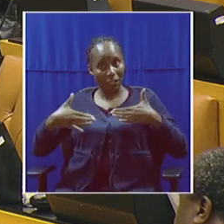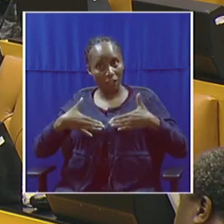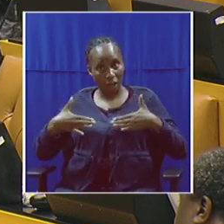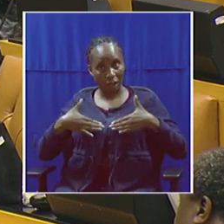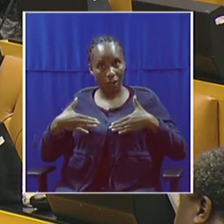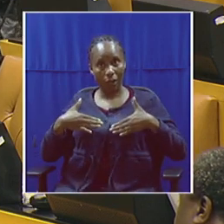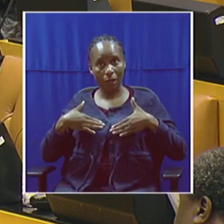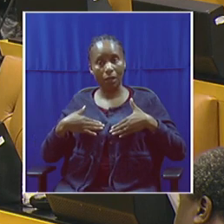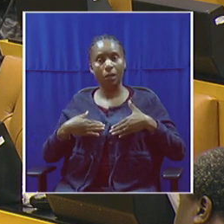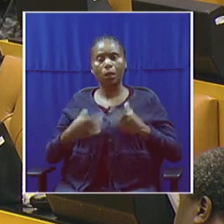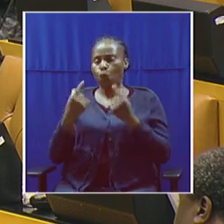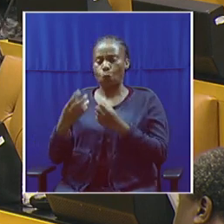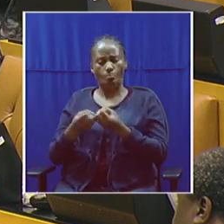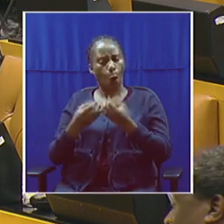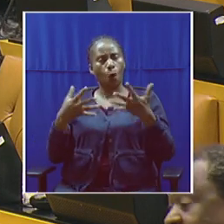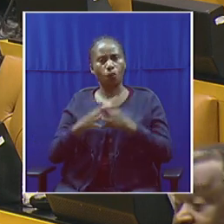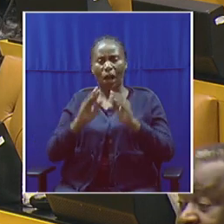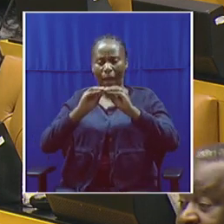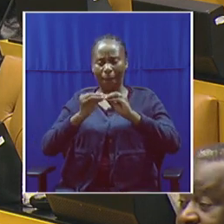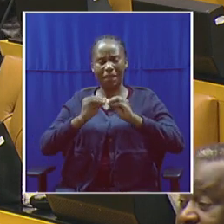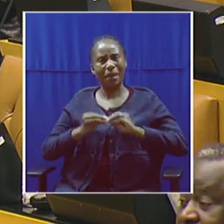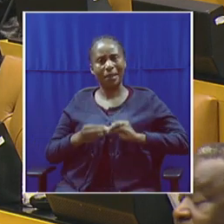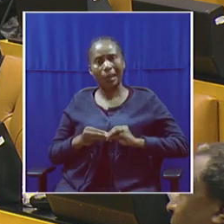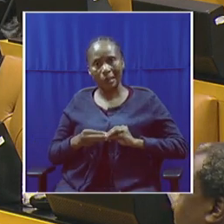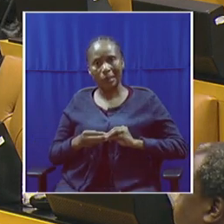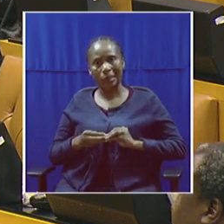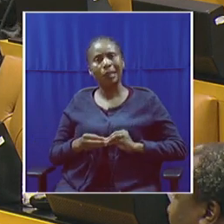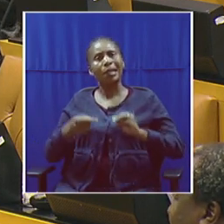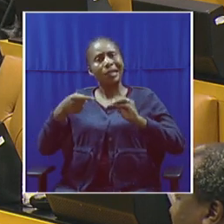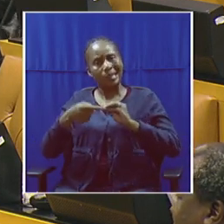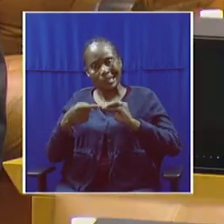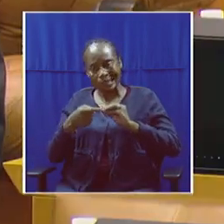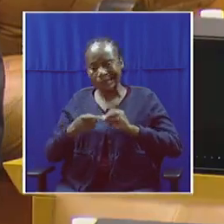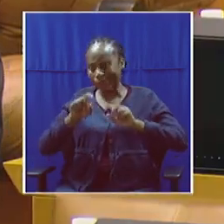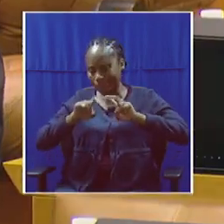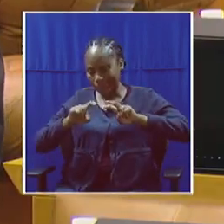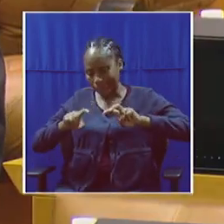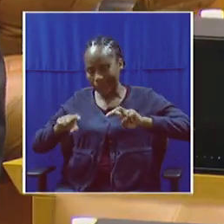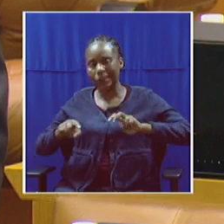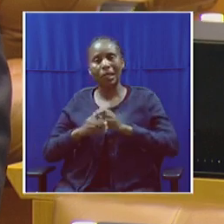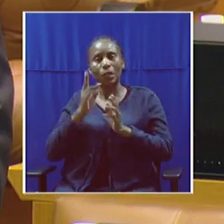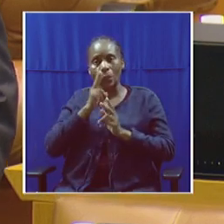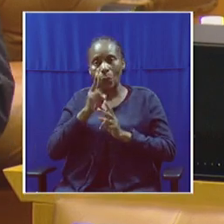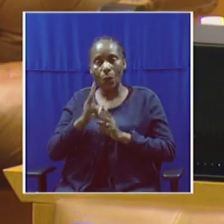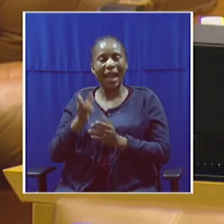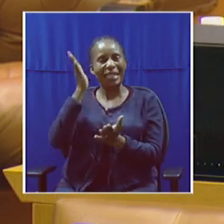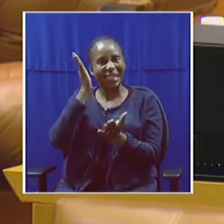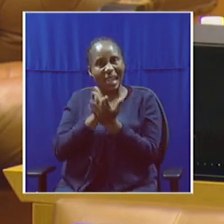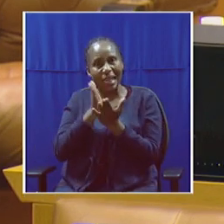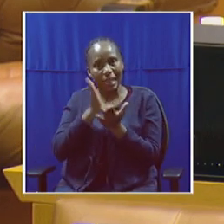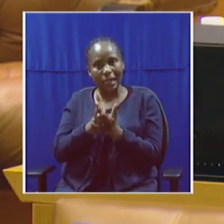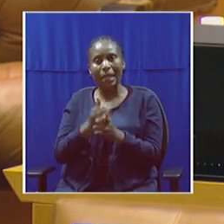through the Amendments with a very fine com in order to look at exactly the limitations The